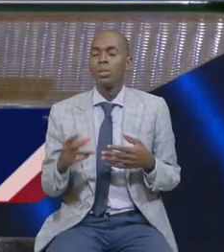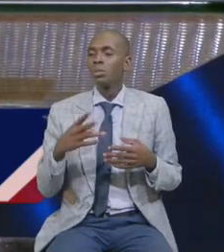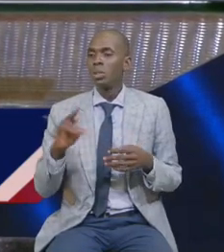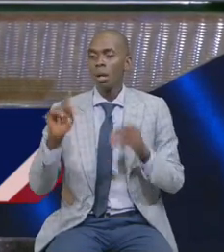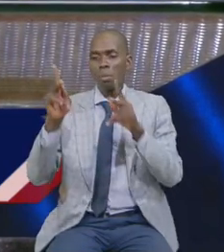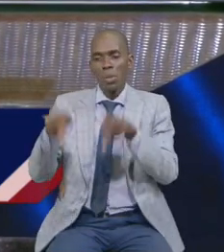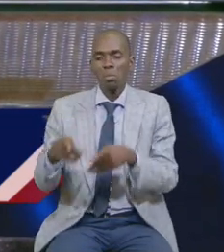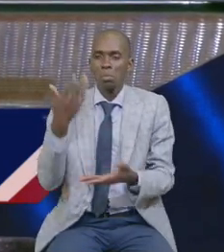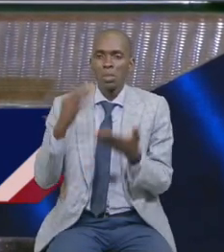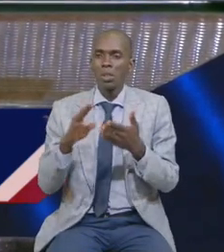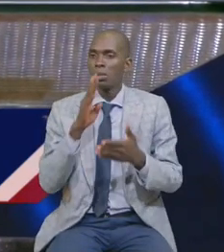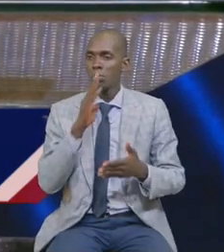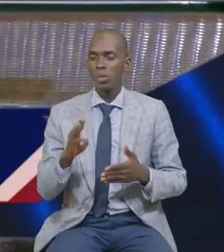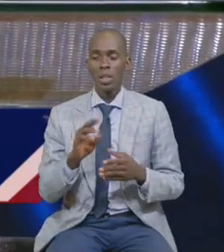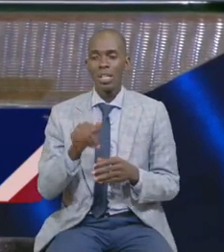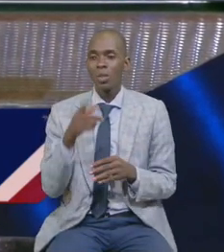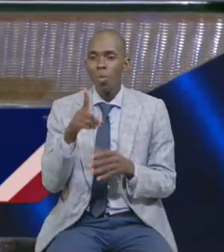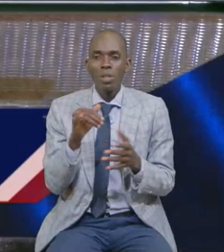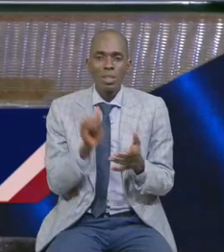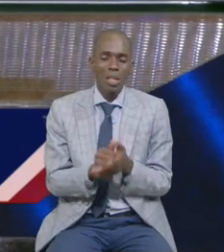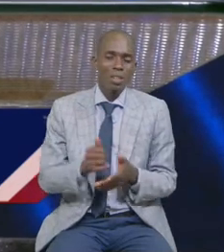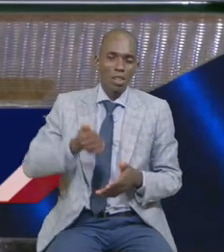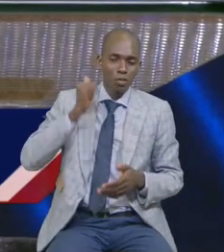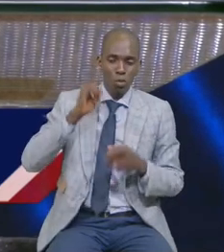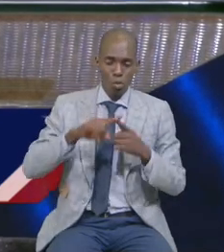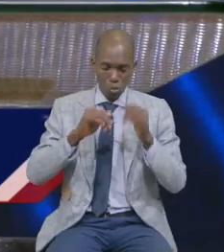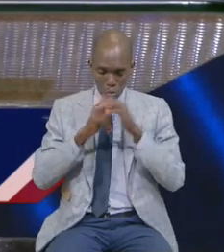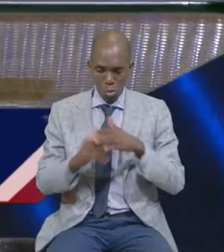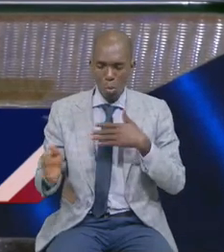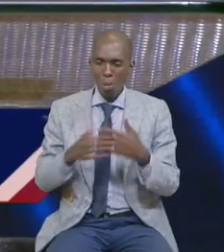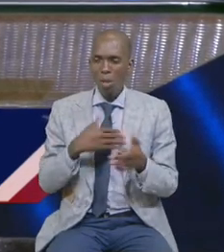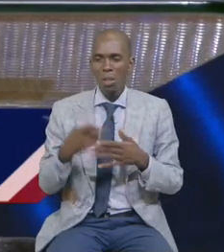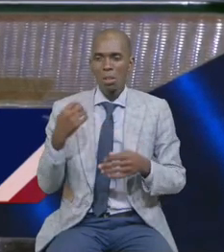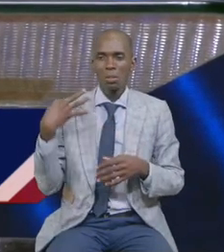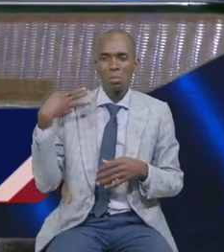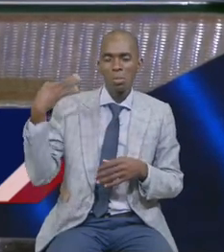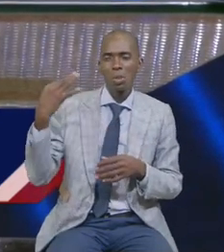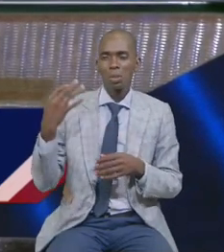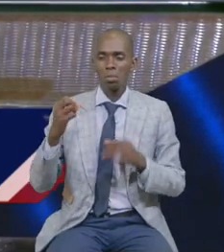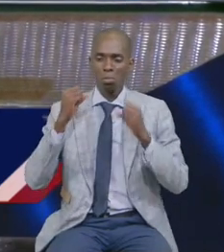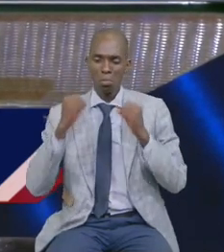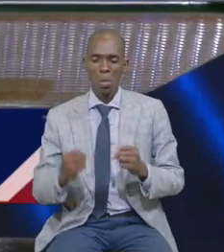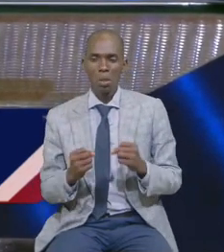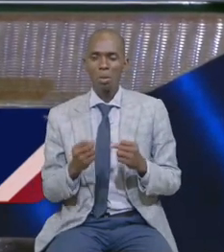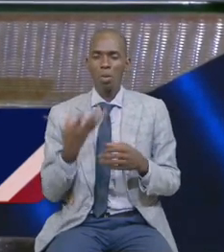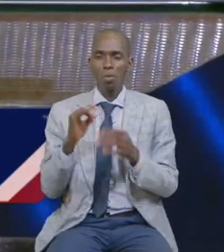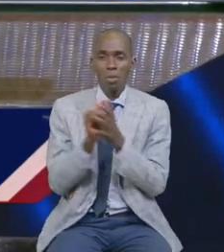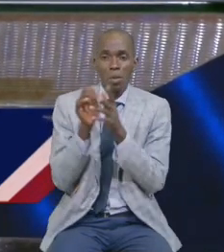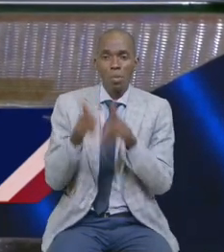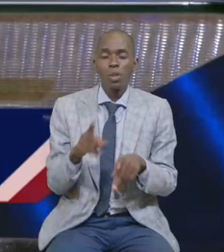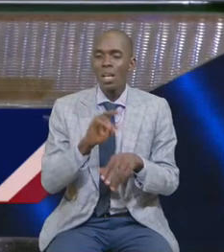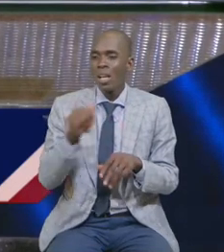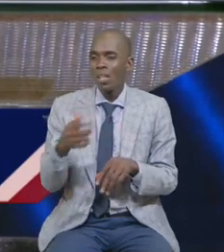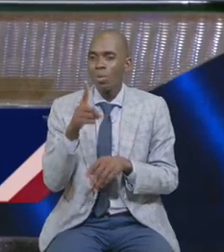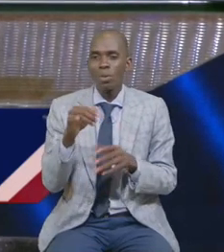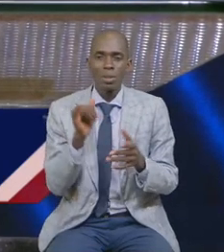it is for let not down whatever is position or power or connections also for let